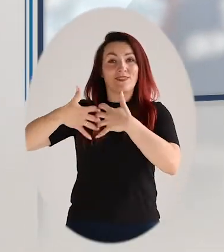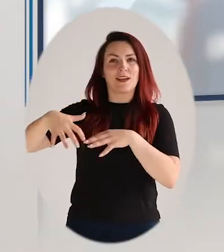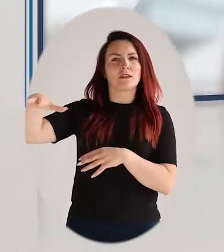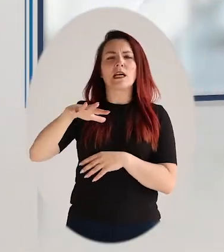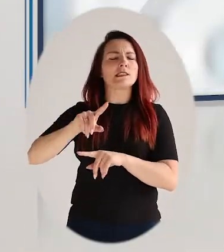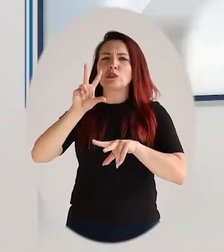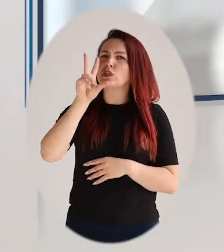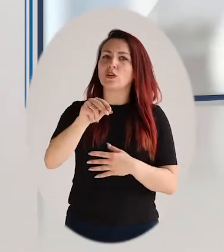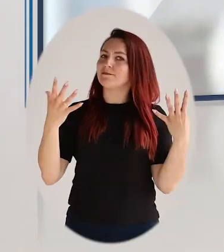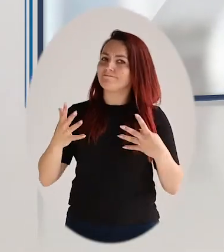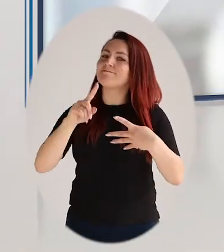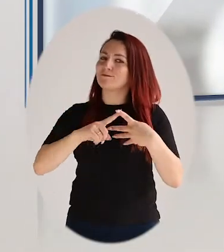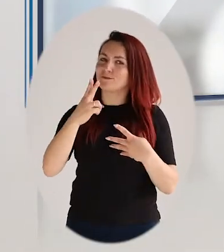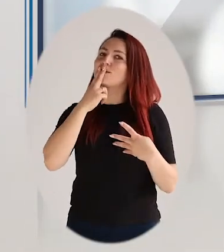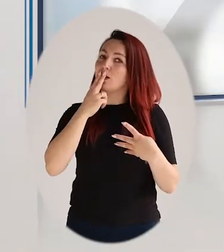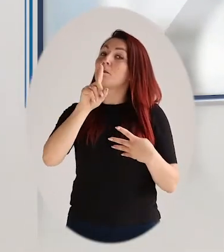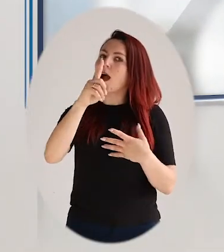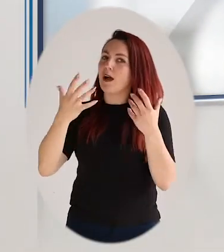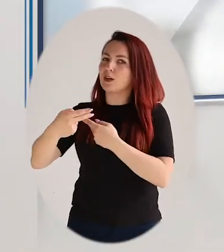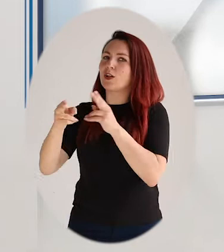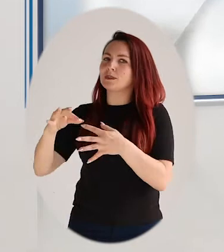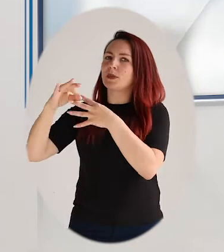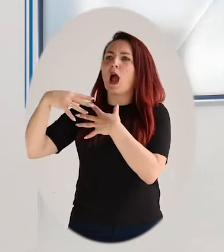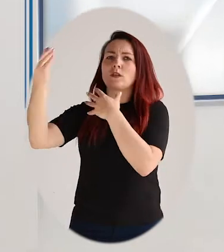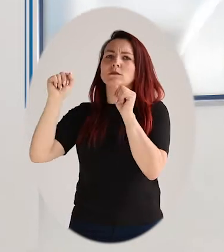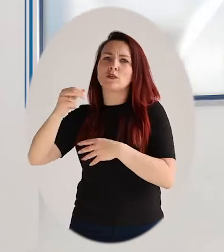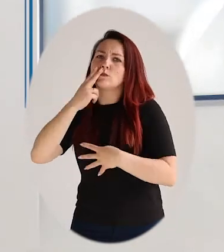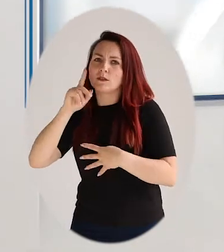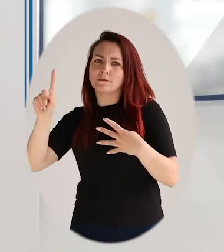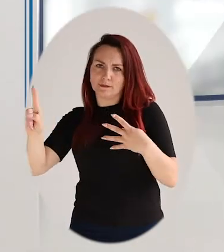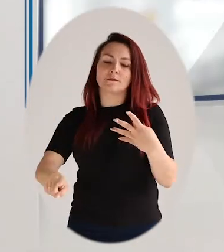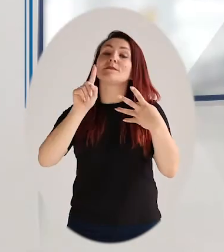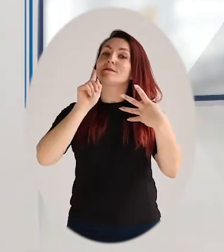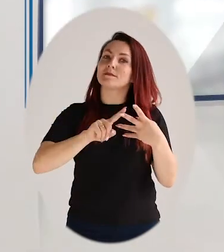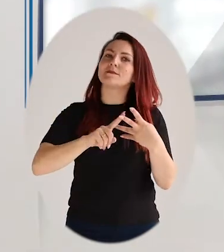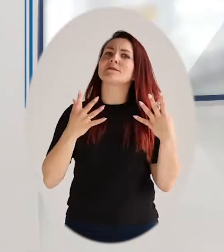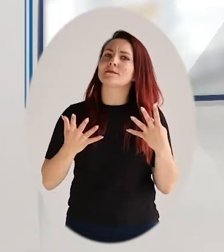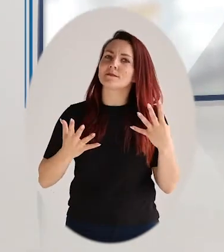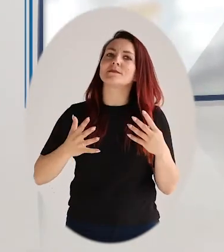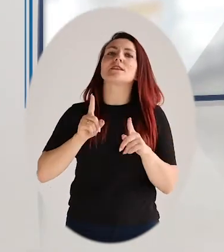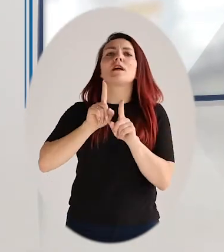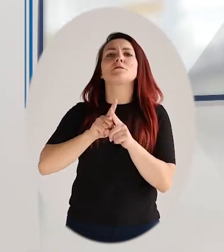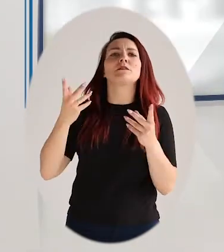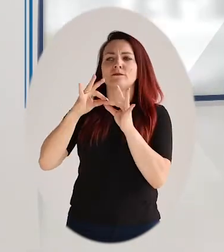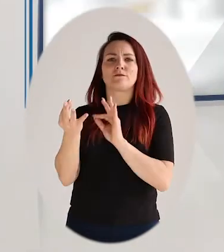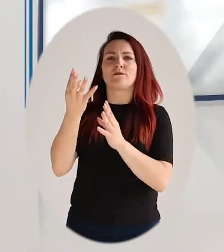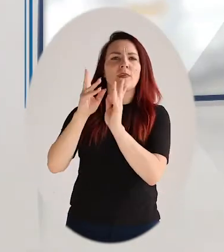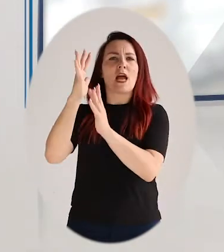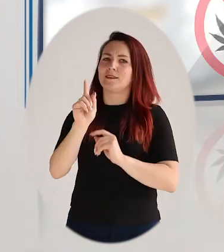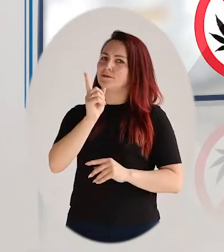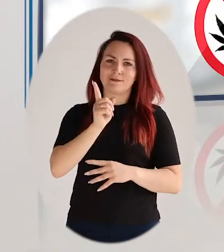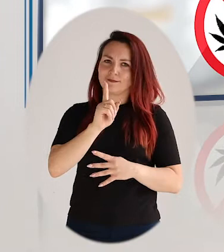the territory of the plant to smoke, except in the designated outdoor area, use an open fire,